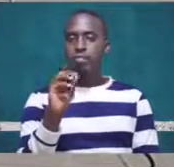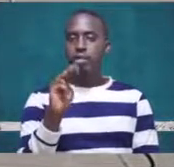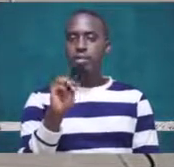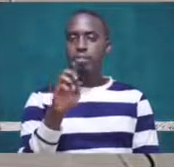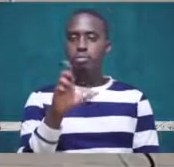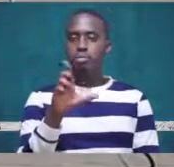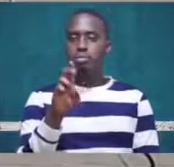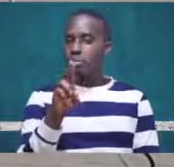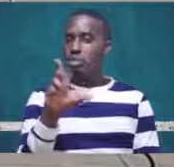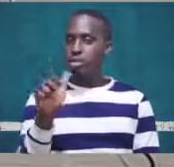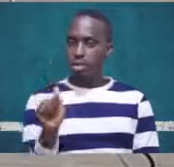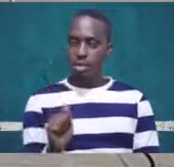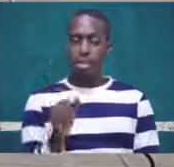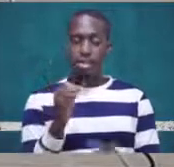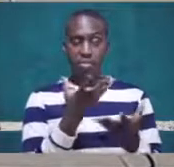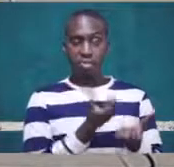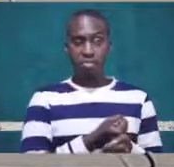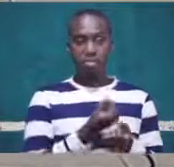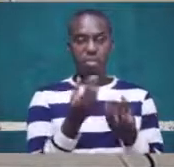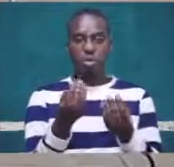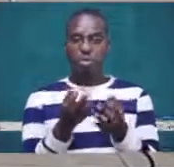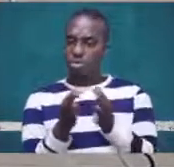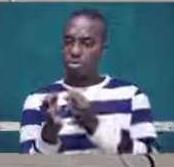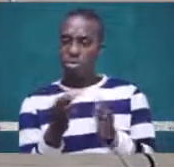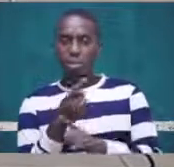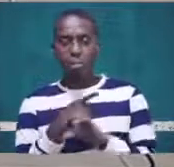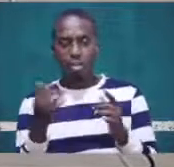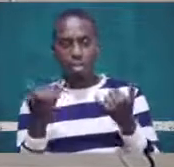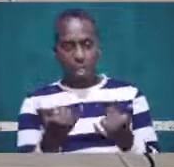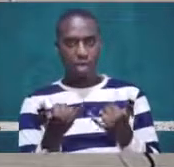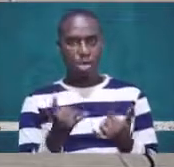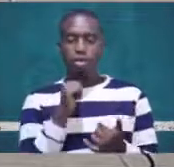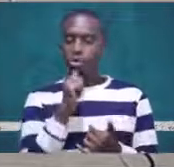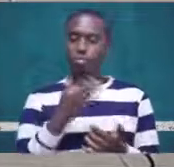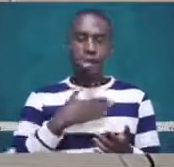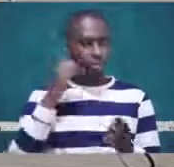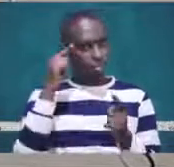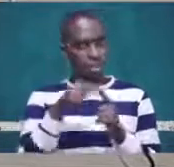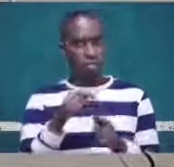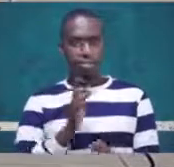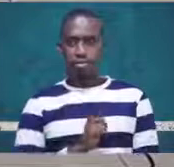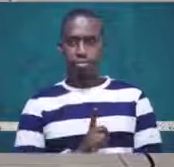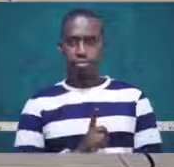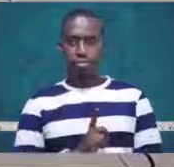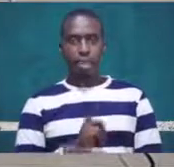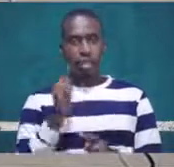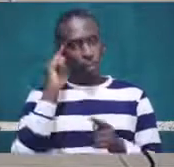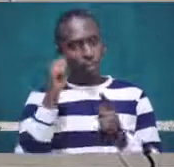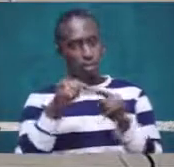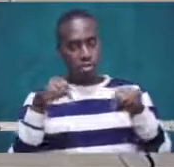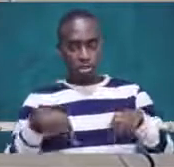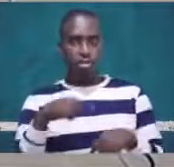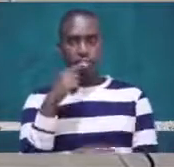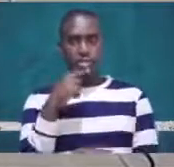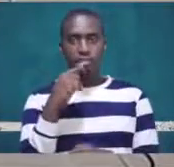When you have, it is very easy to demonstrate, but for the moment is not my purpose. The purpose of this